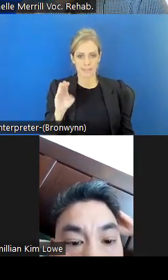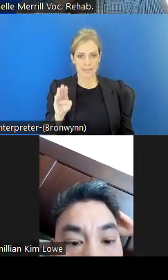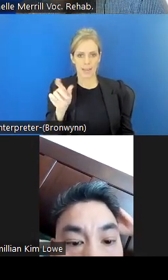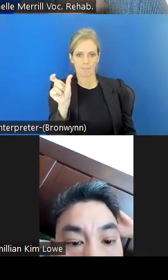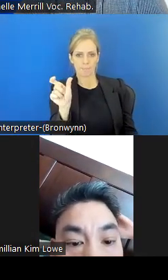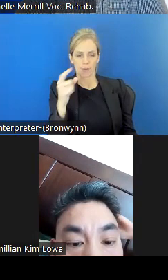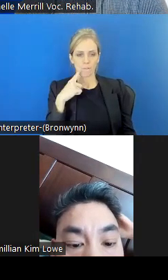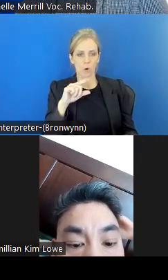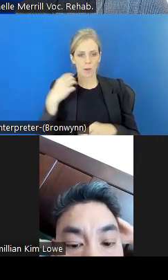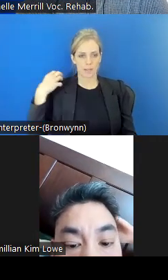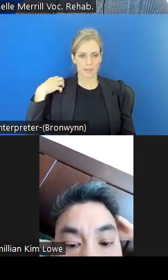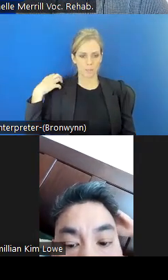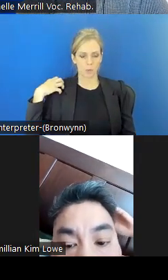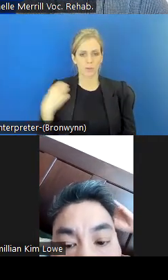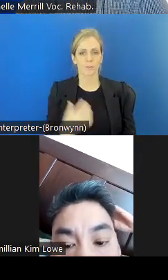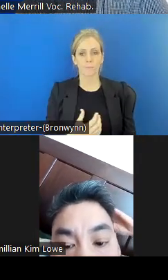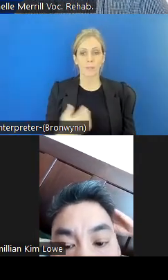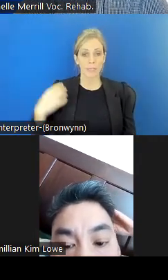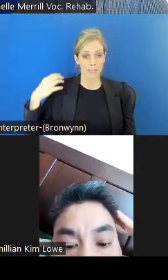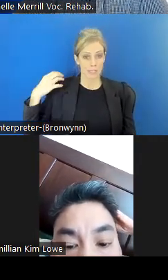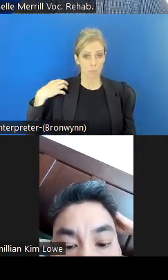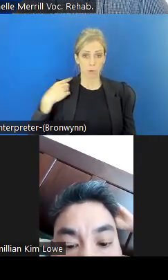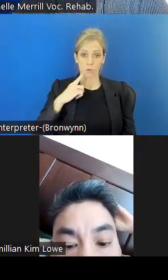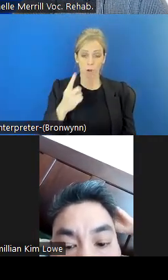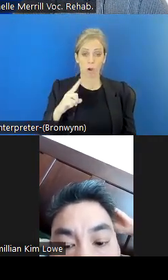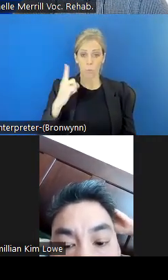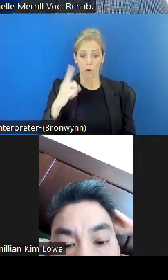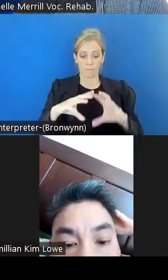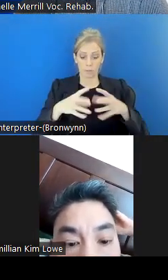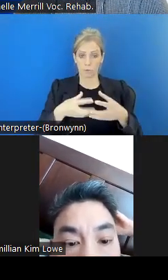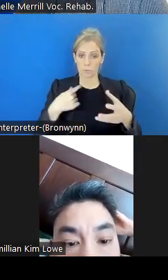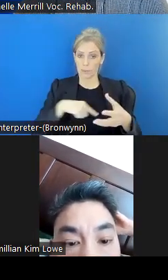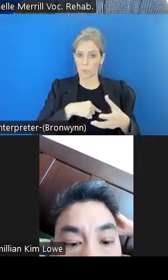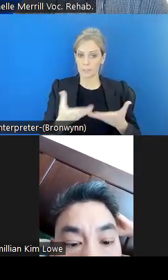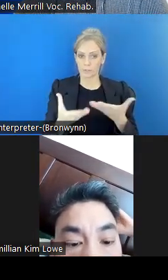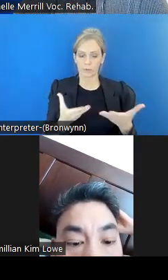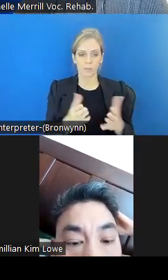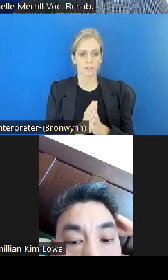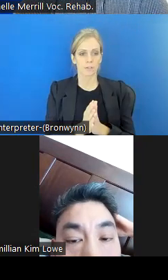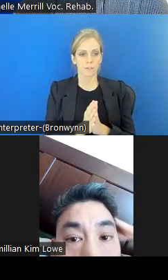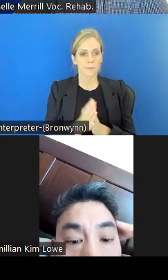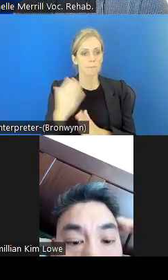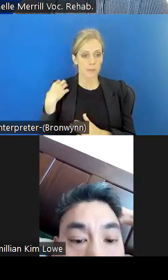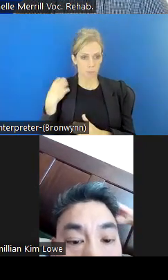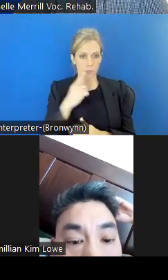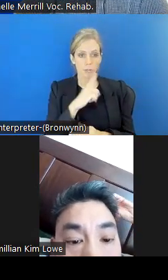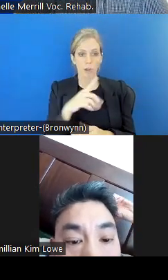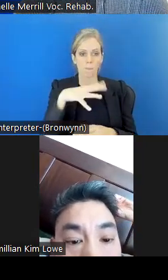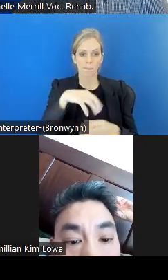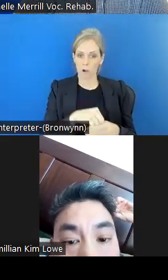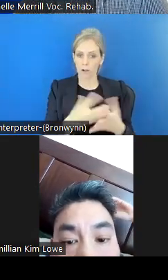Again, we see employers as one of the populations that we serve, because employers are part of the equation in getting people